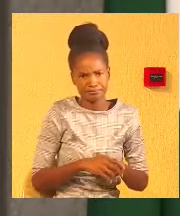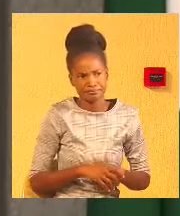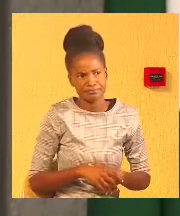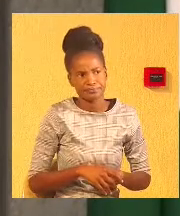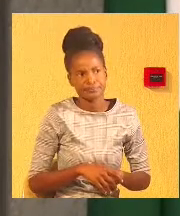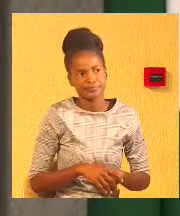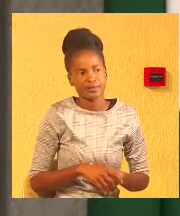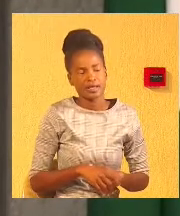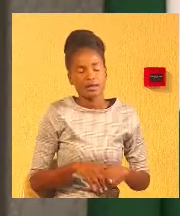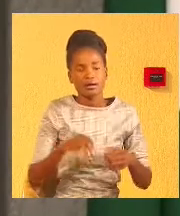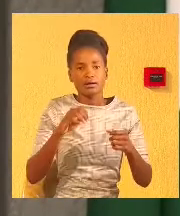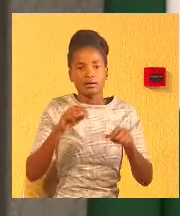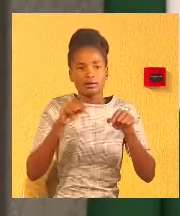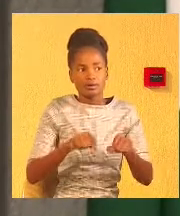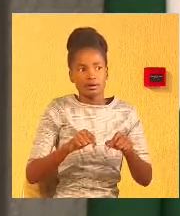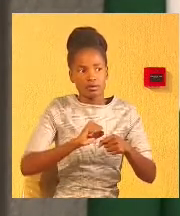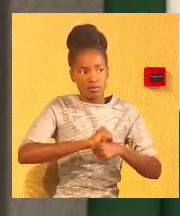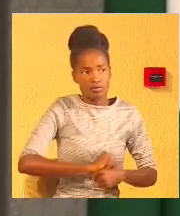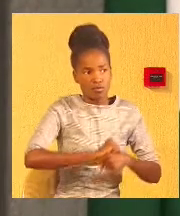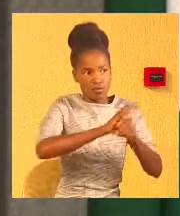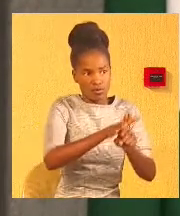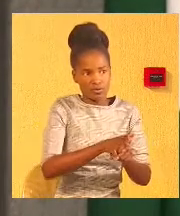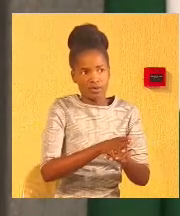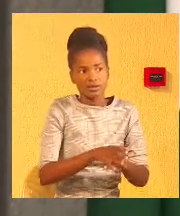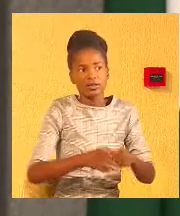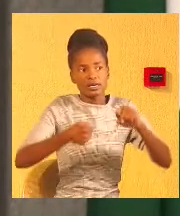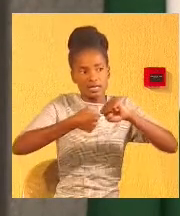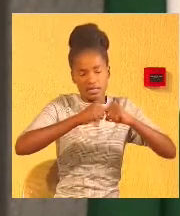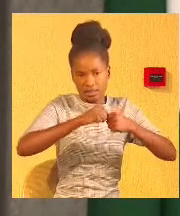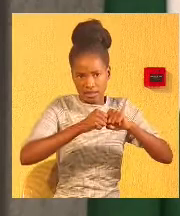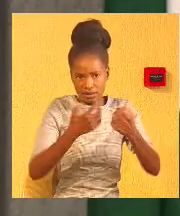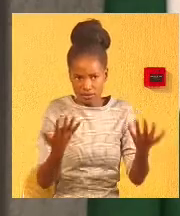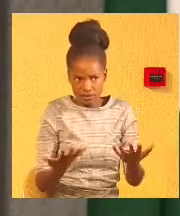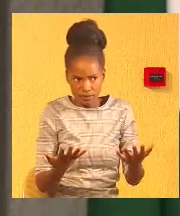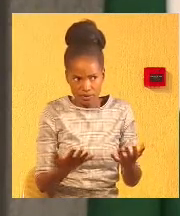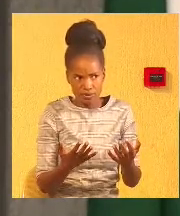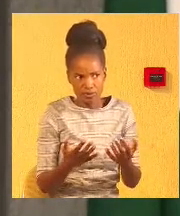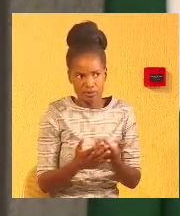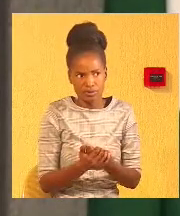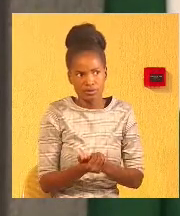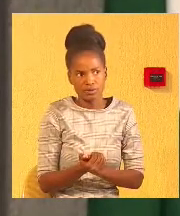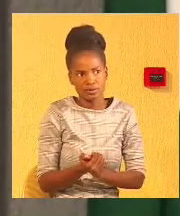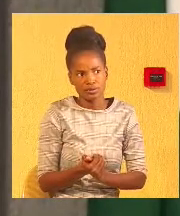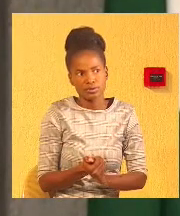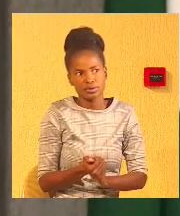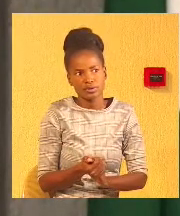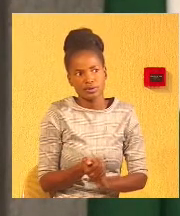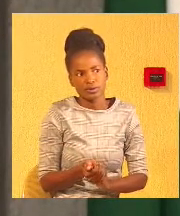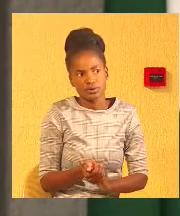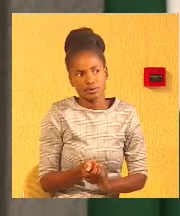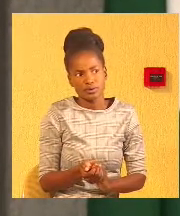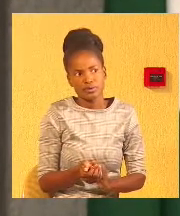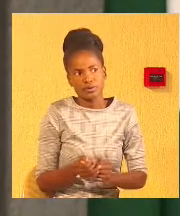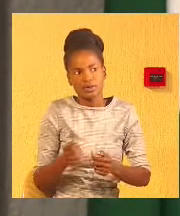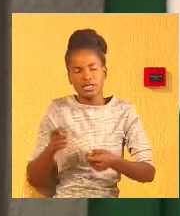to COVID-19, the immediate factors in the agricultural sector is being felt at Swakara, which cannot be, they cannot